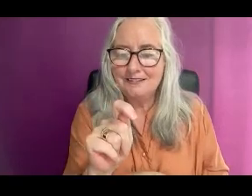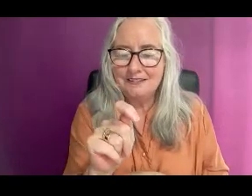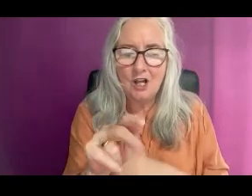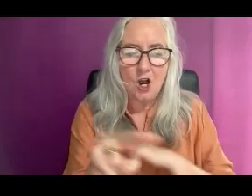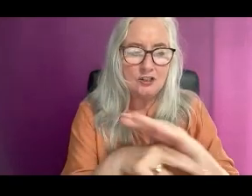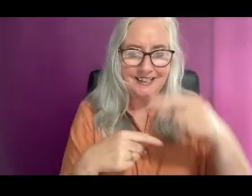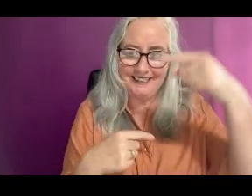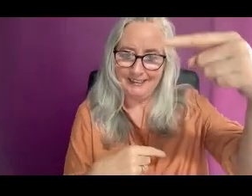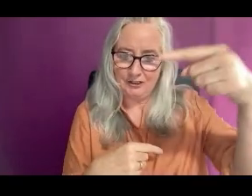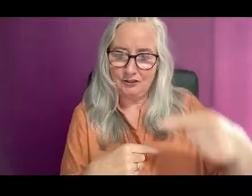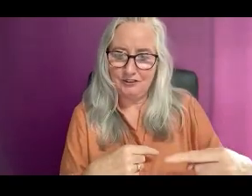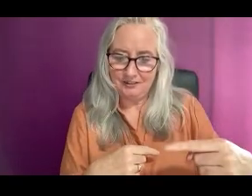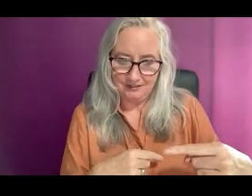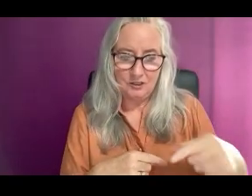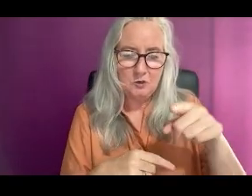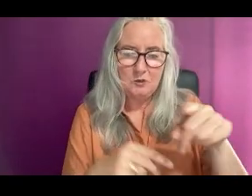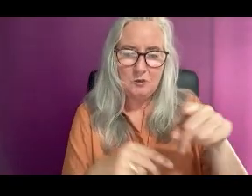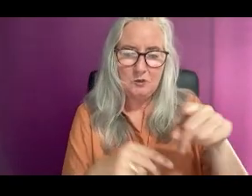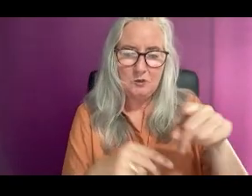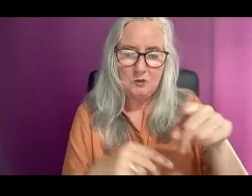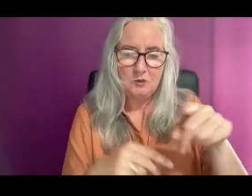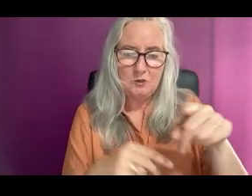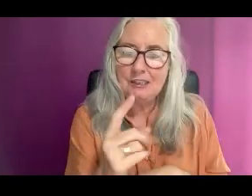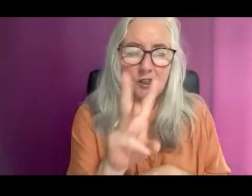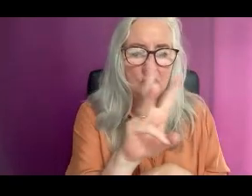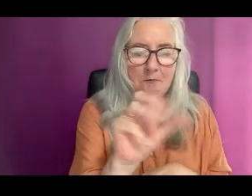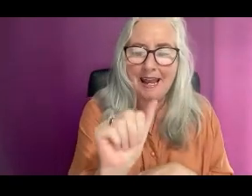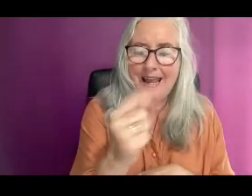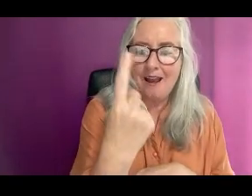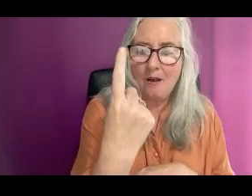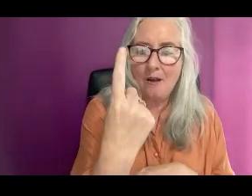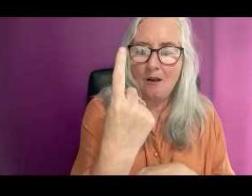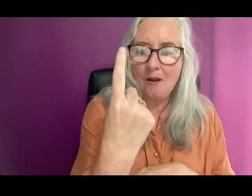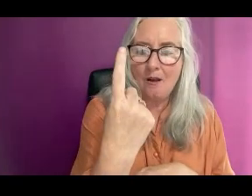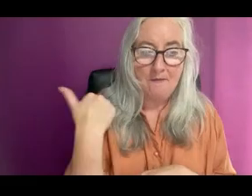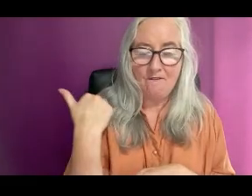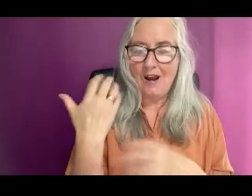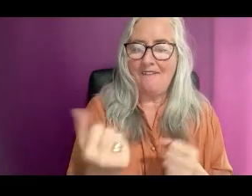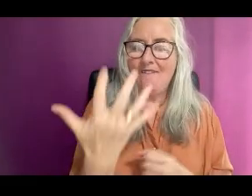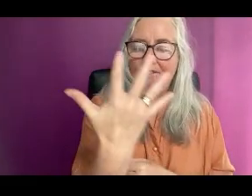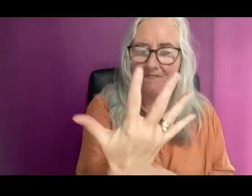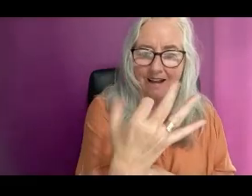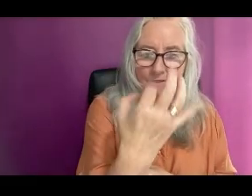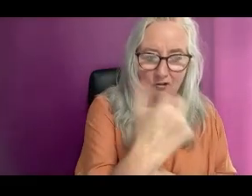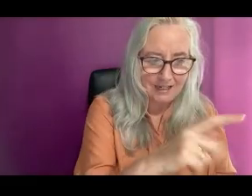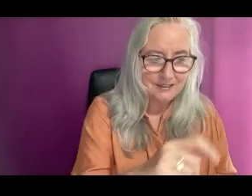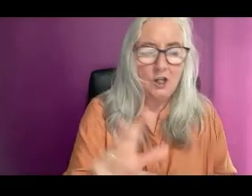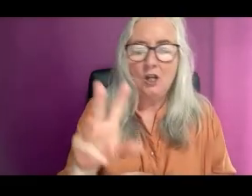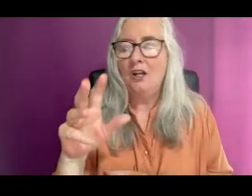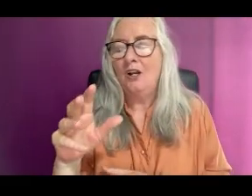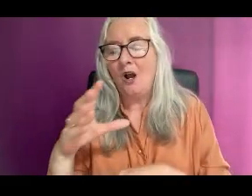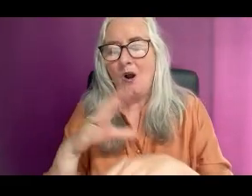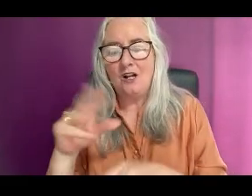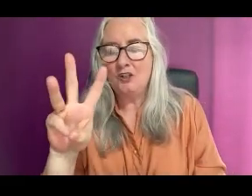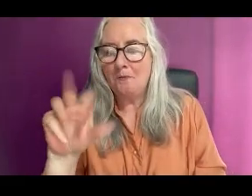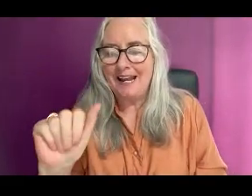each. So you can see the kind of WA1 form had 5 grants, WA2 had 3.